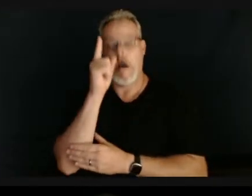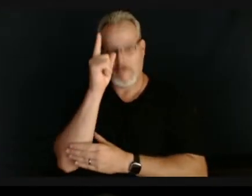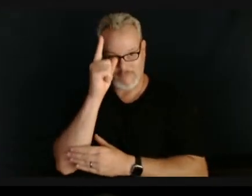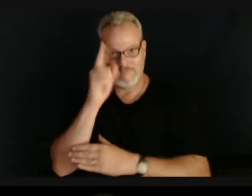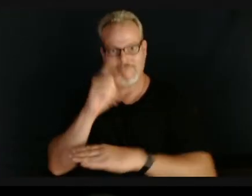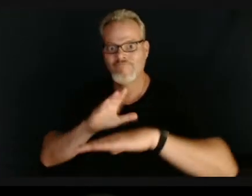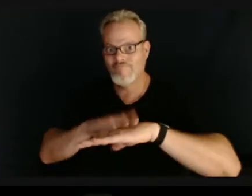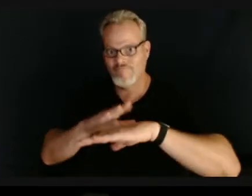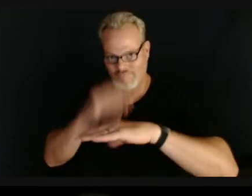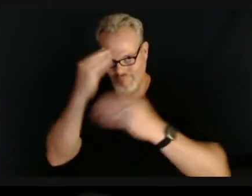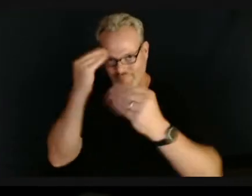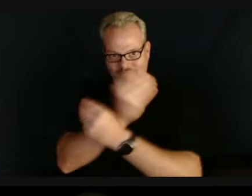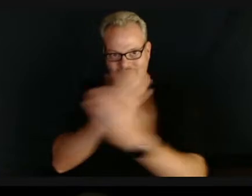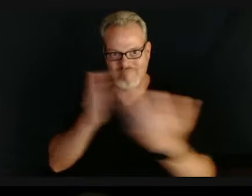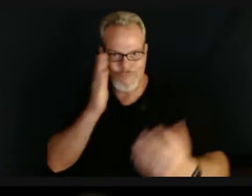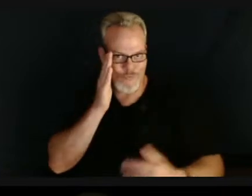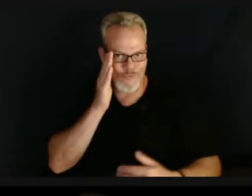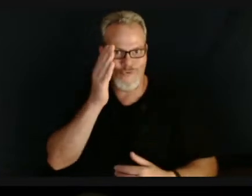as well.